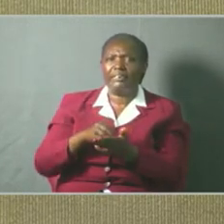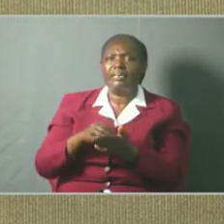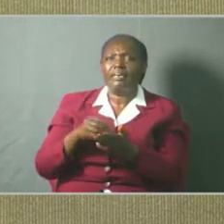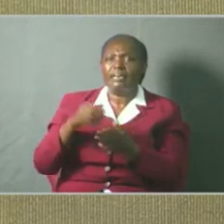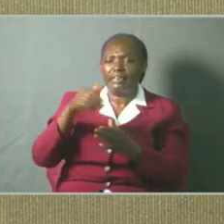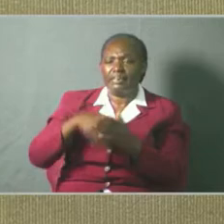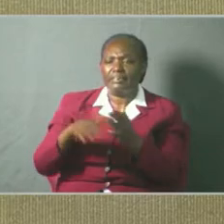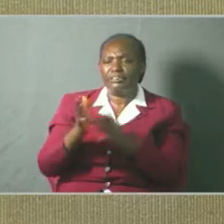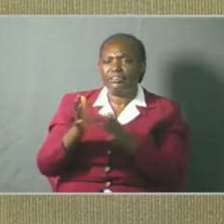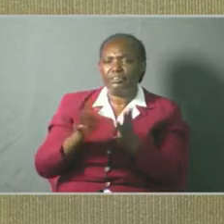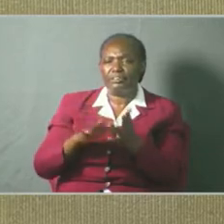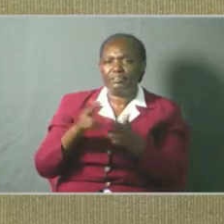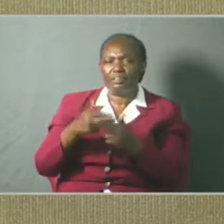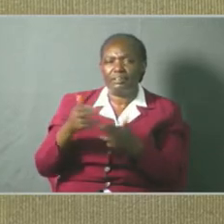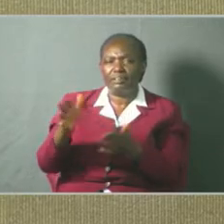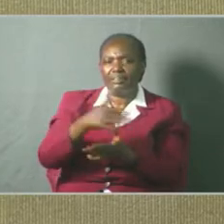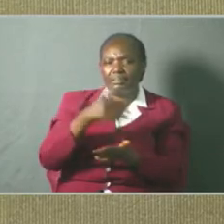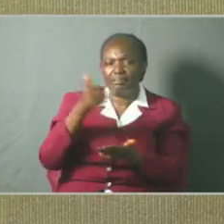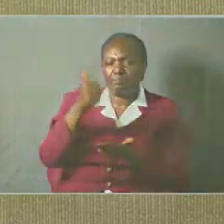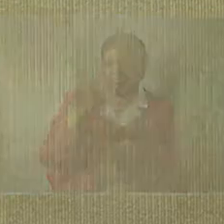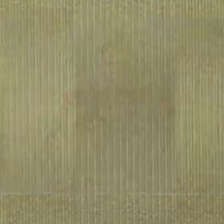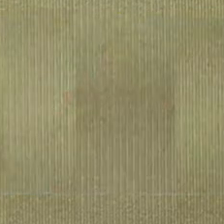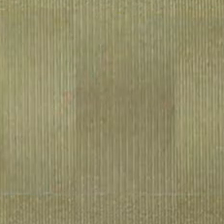Savior. Amen.